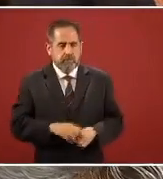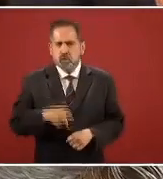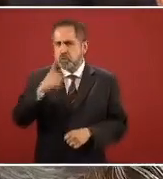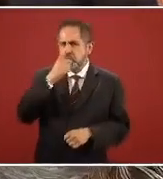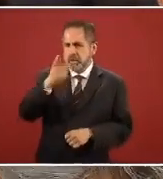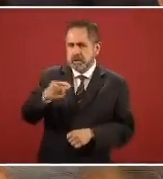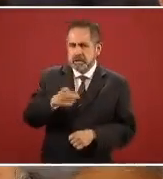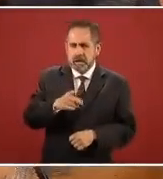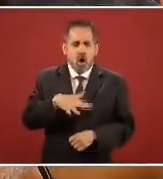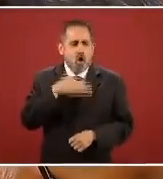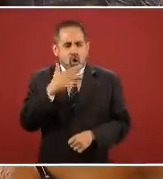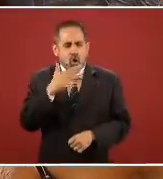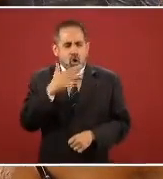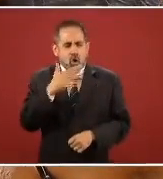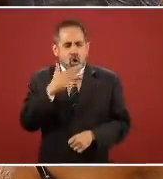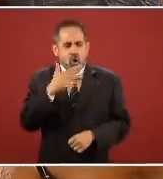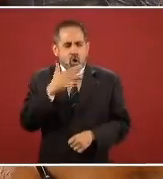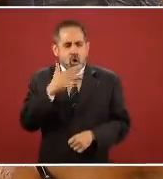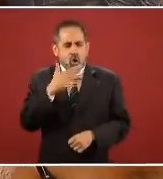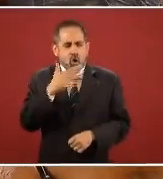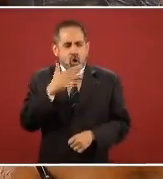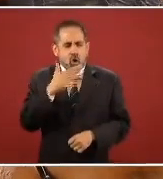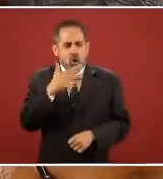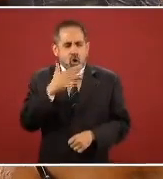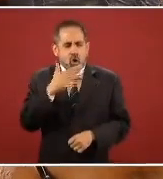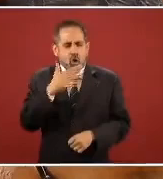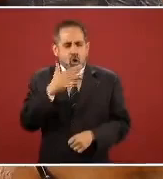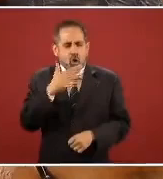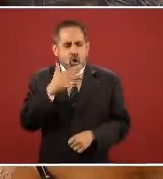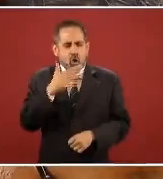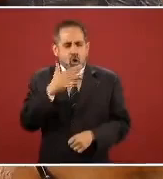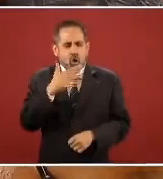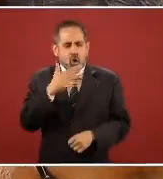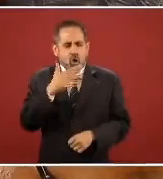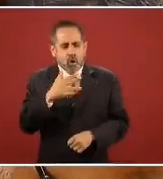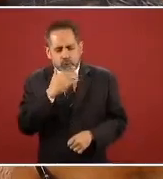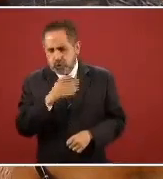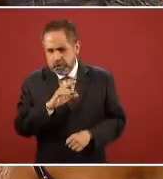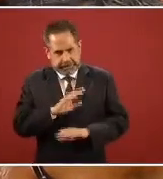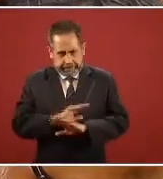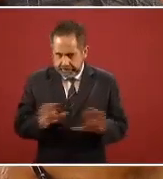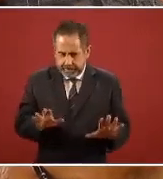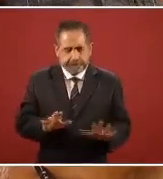permitir la corrupción." You say that corruption will not be permitted.